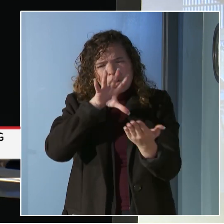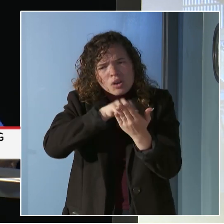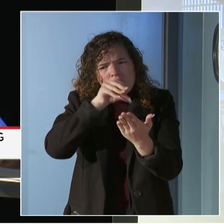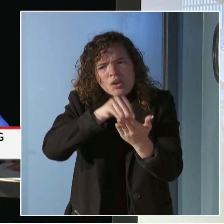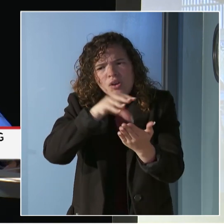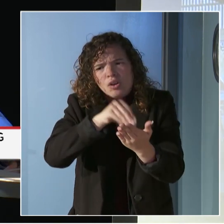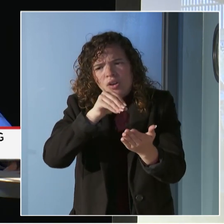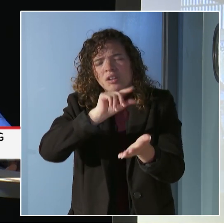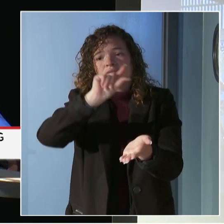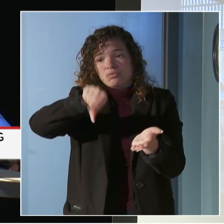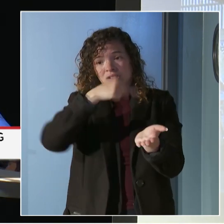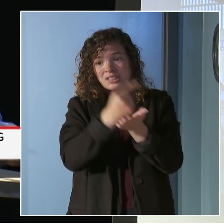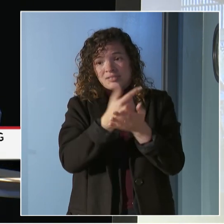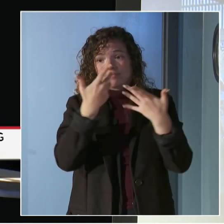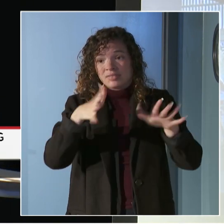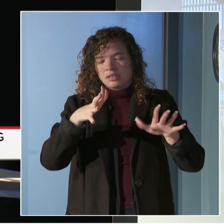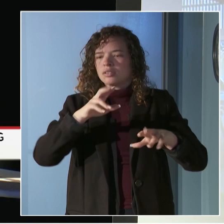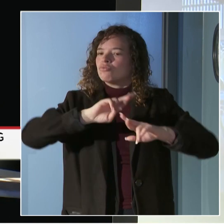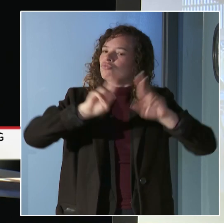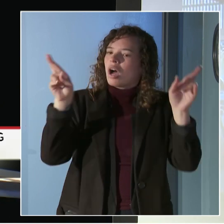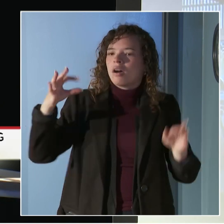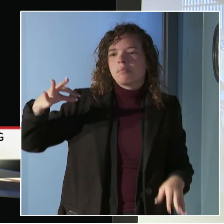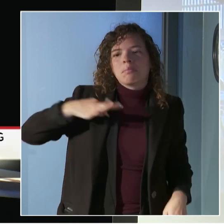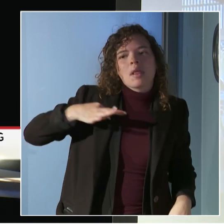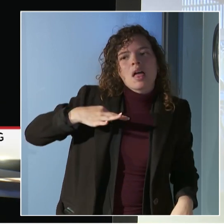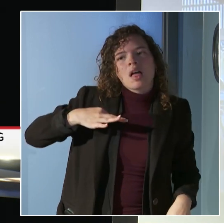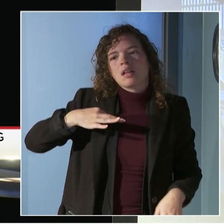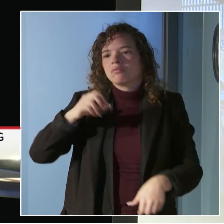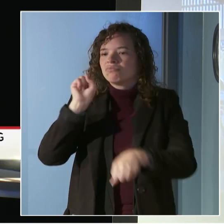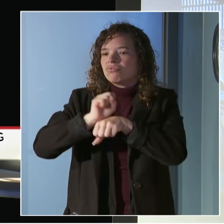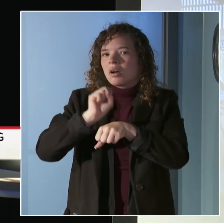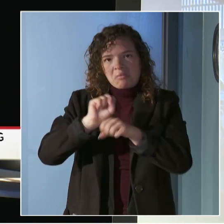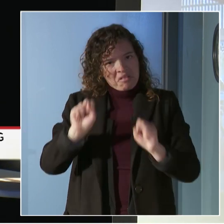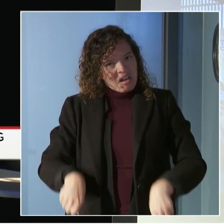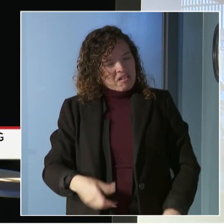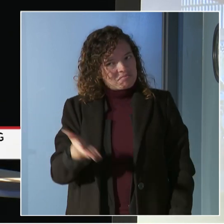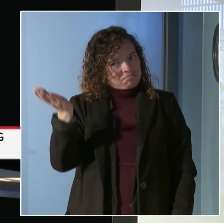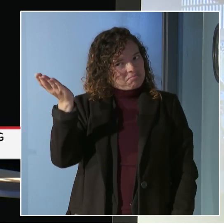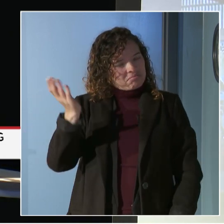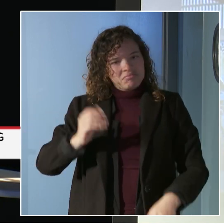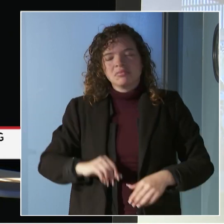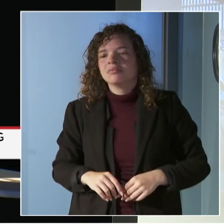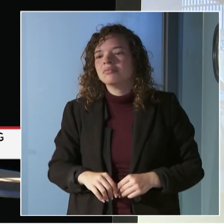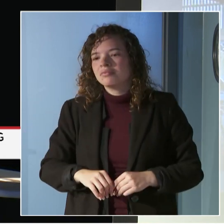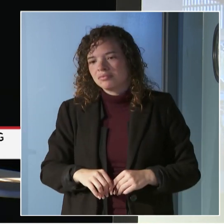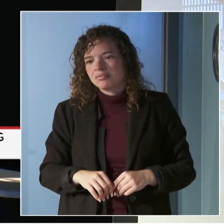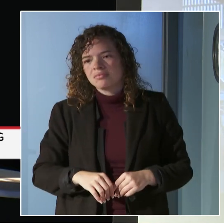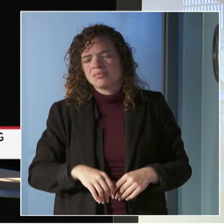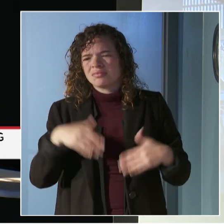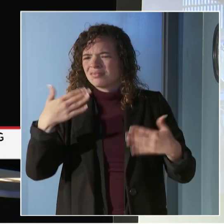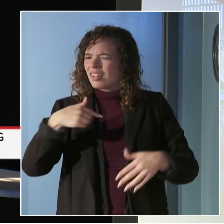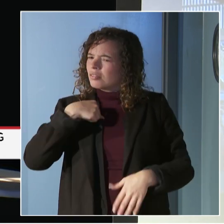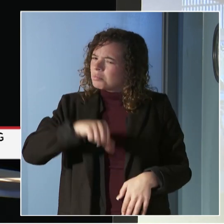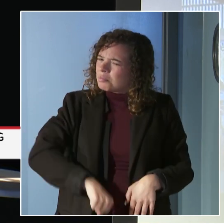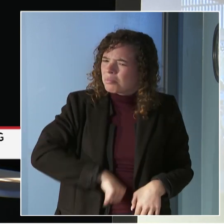seeking diverse local talent. The Arts Commission is proud to invest in the development of the young, emerging